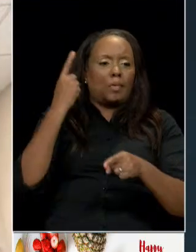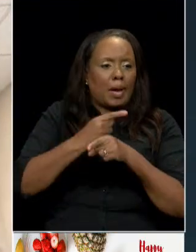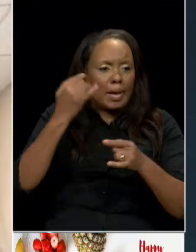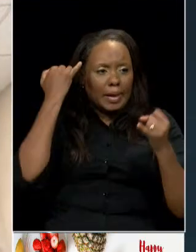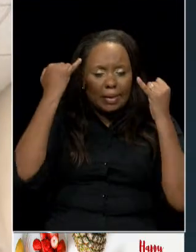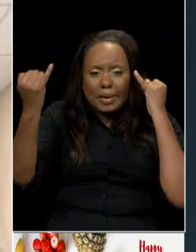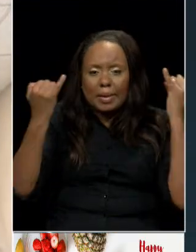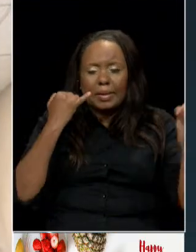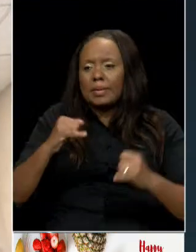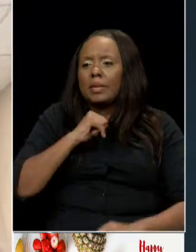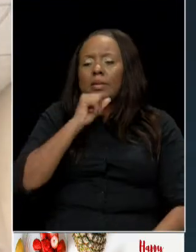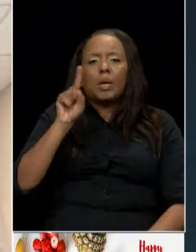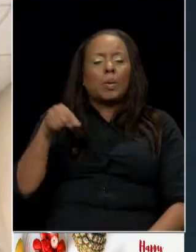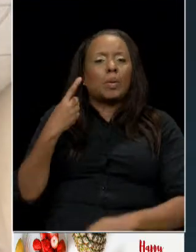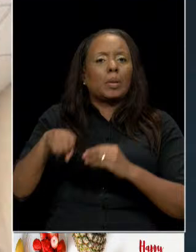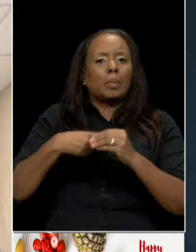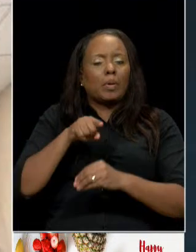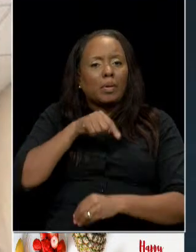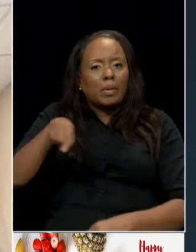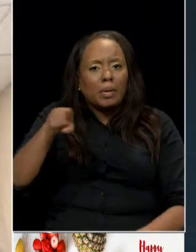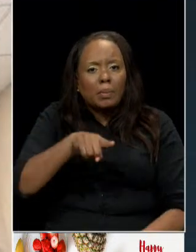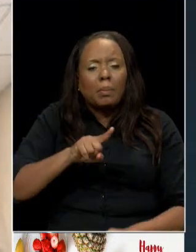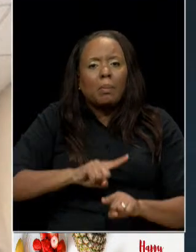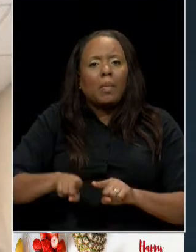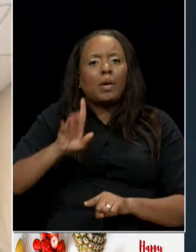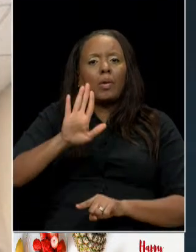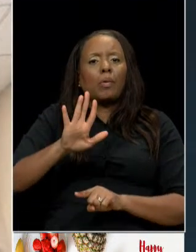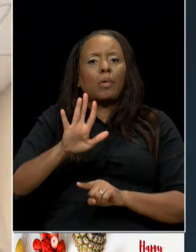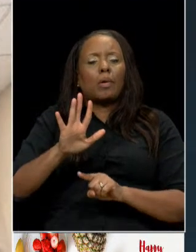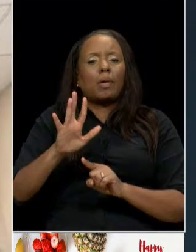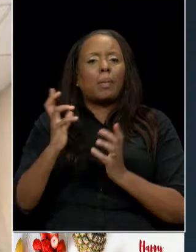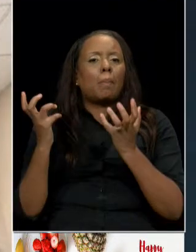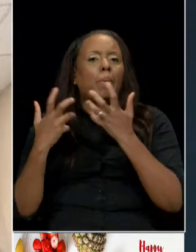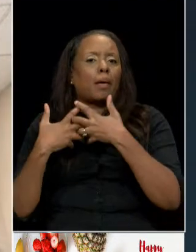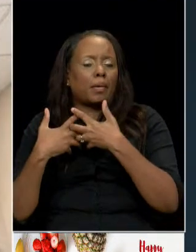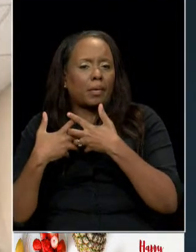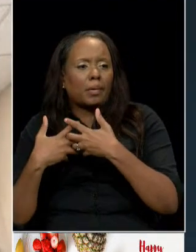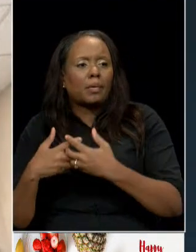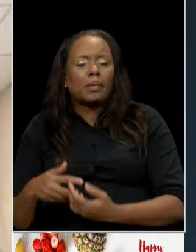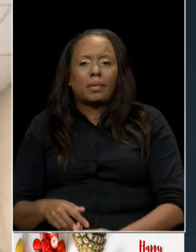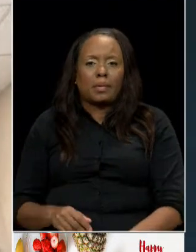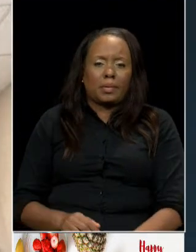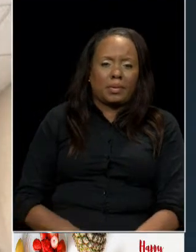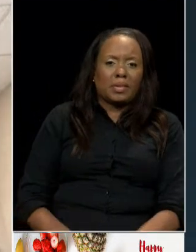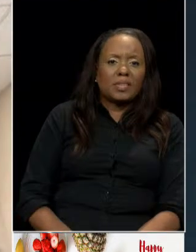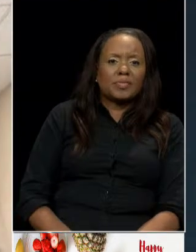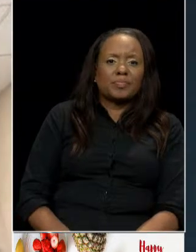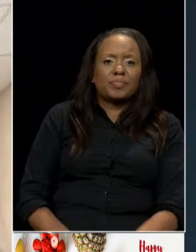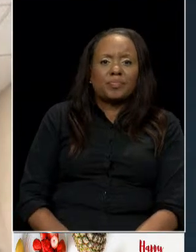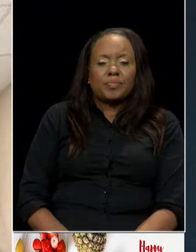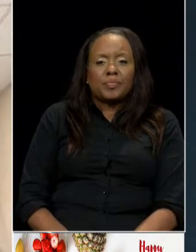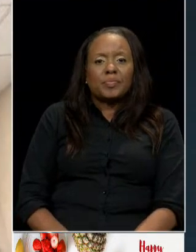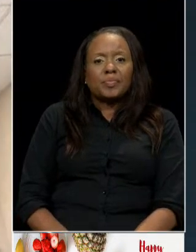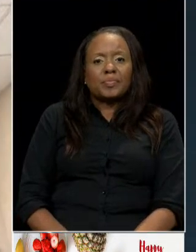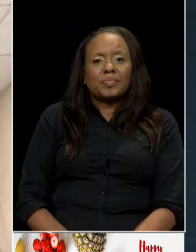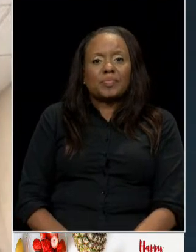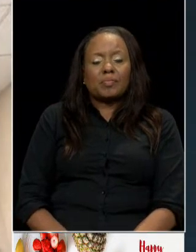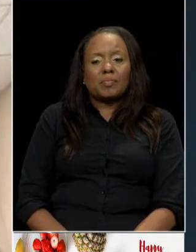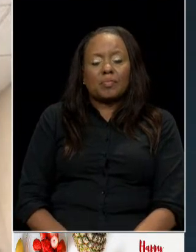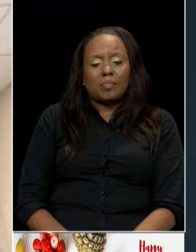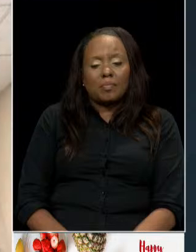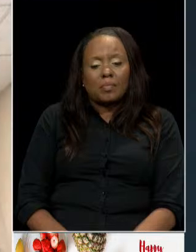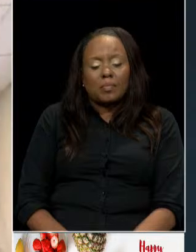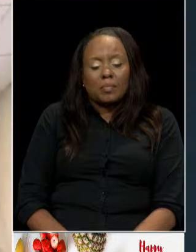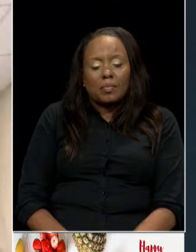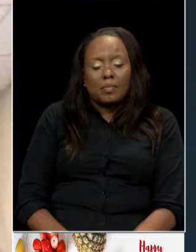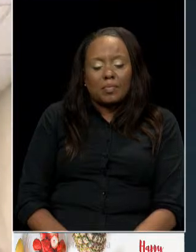only them and their performance, but also their partner. And then counsel them about taking these drugs, these over-the-counter